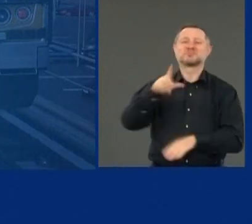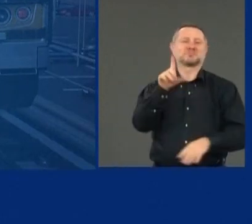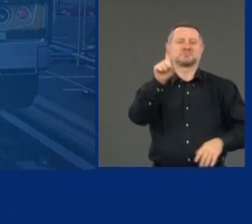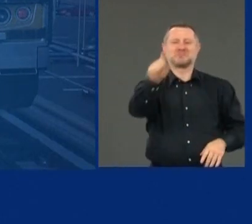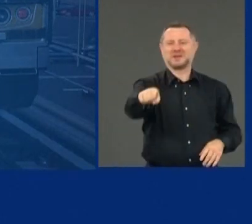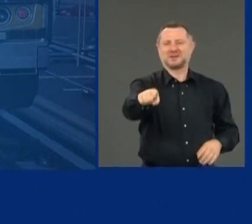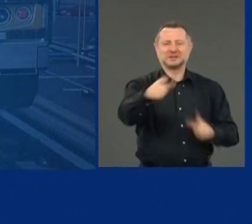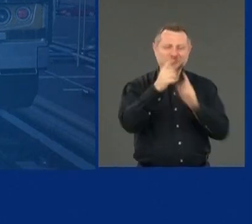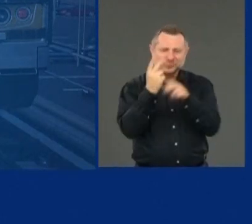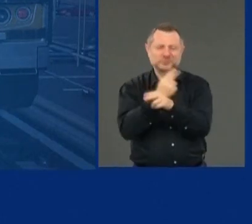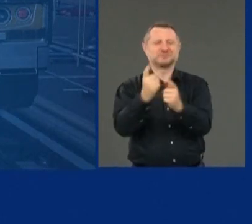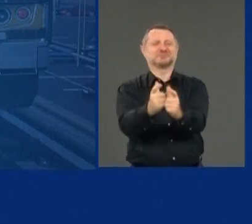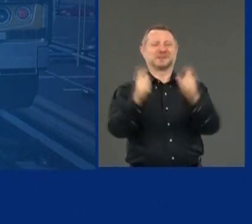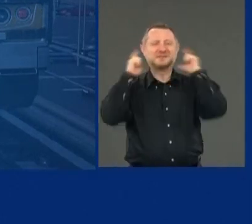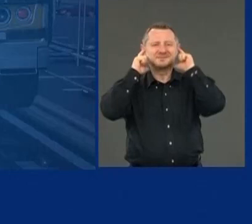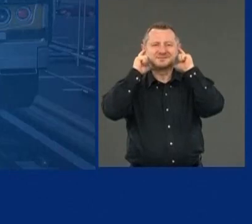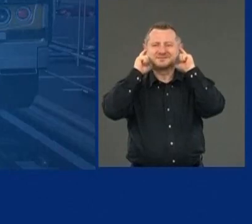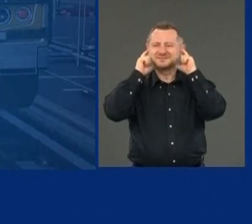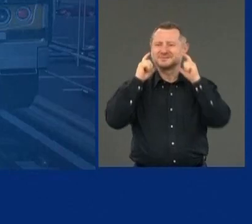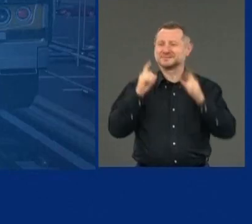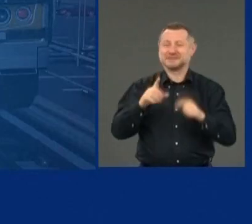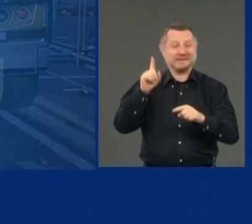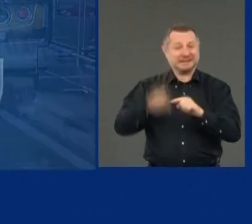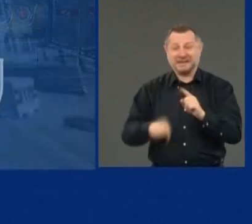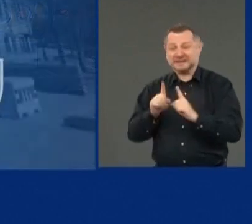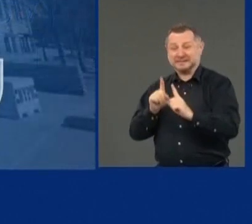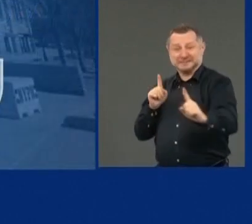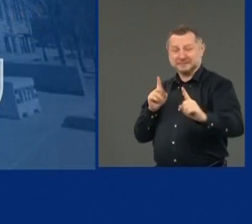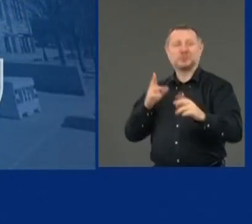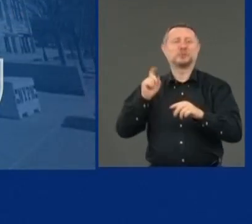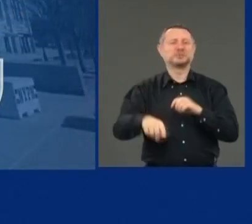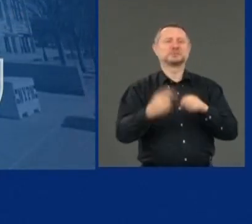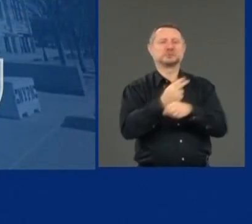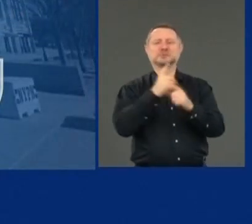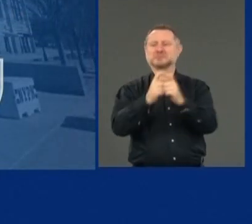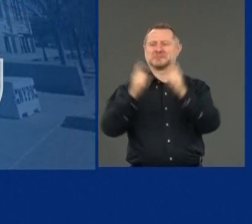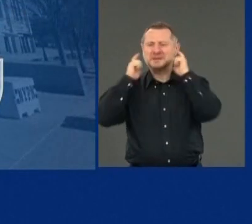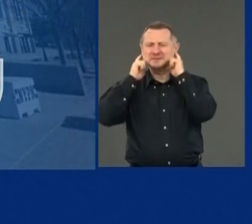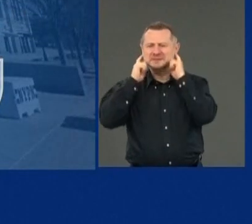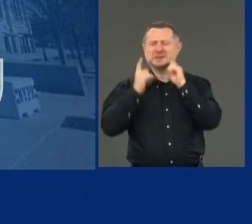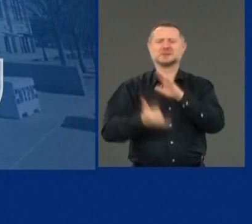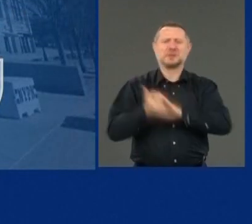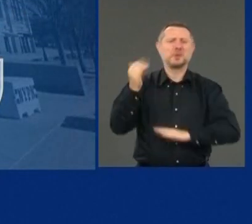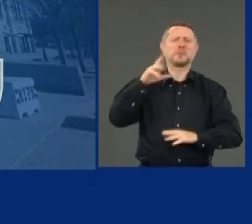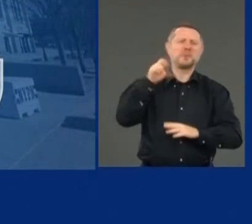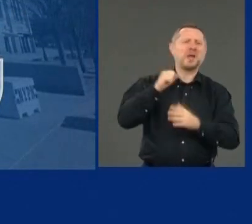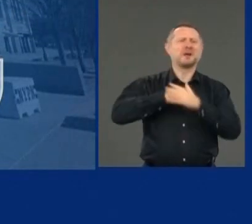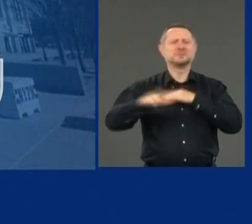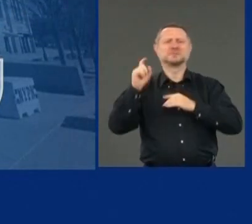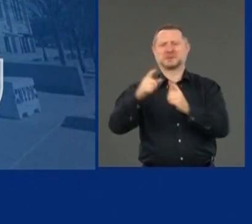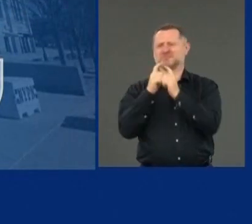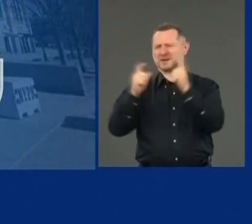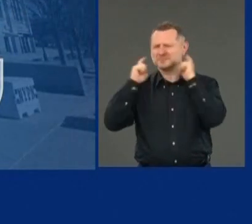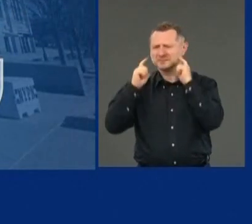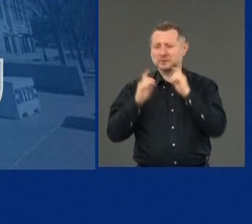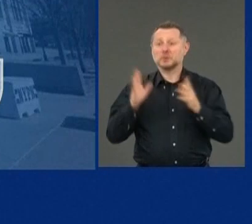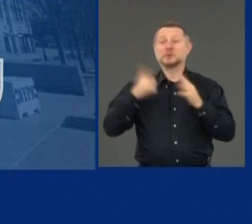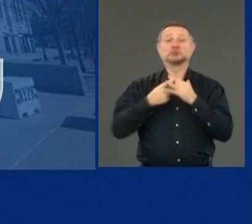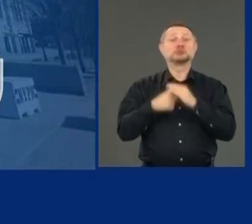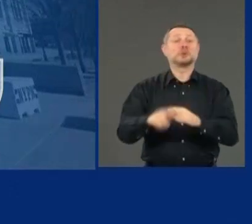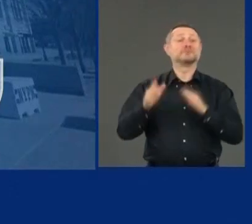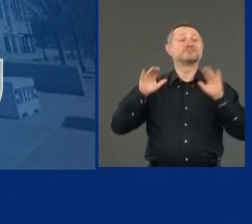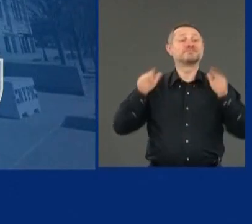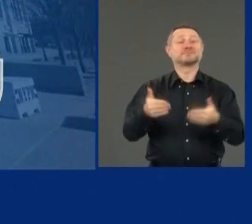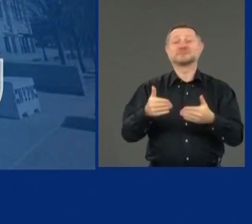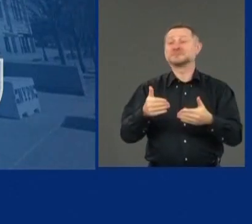mask when you can't socially distance, and that's true on public transportation. Starting today, all the New York professional sports leagues will be